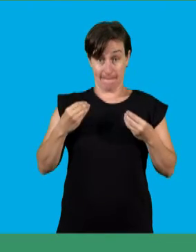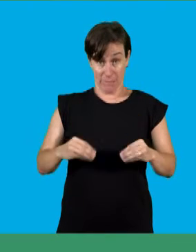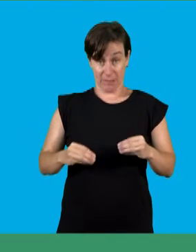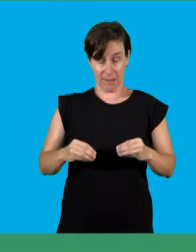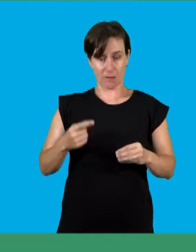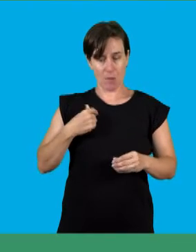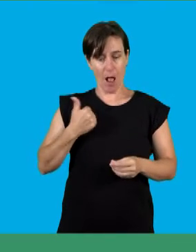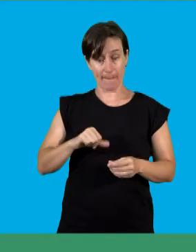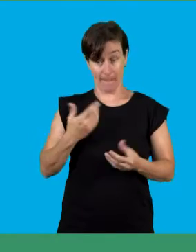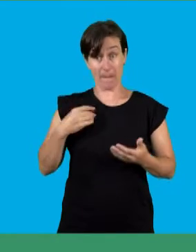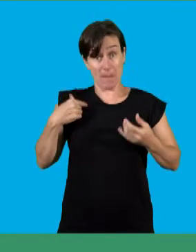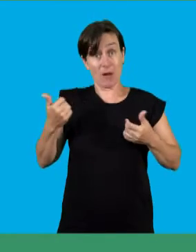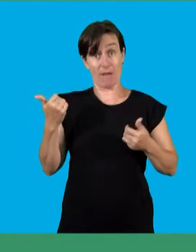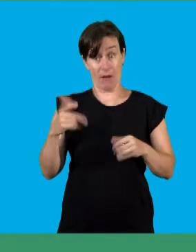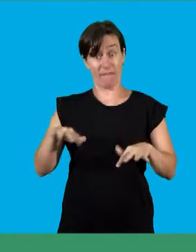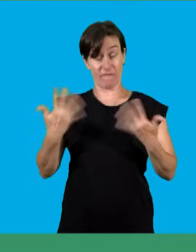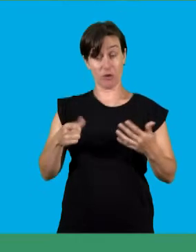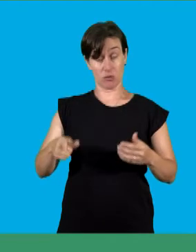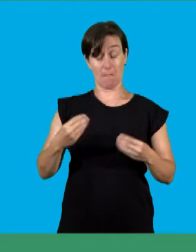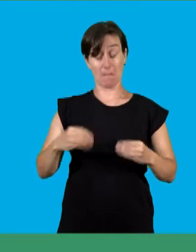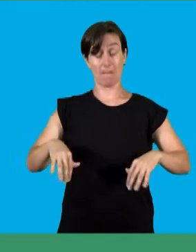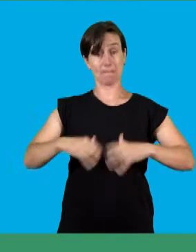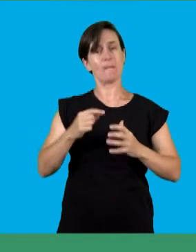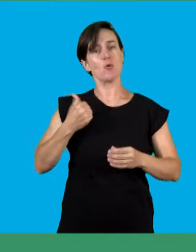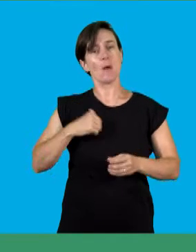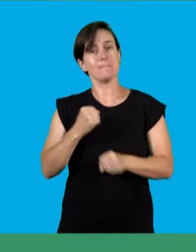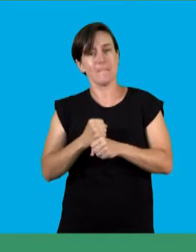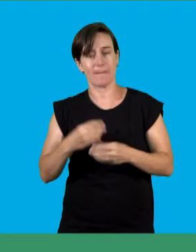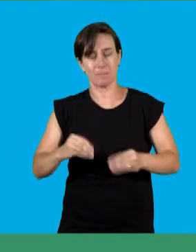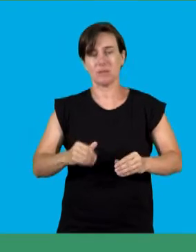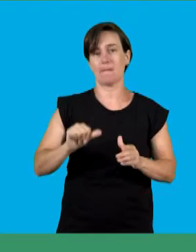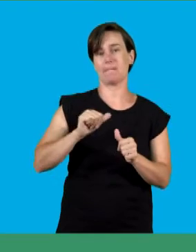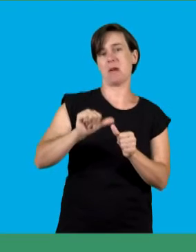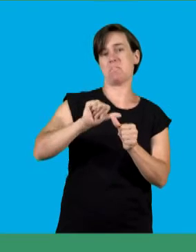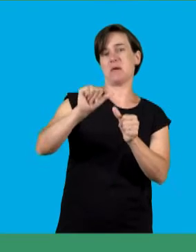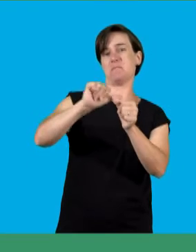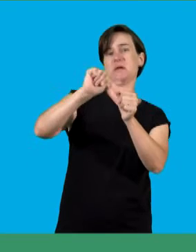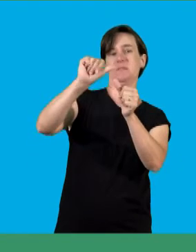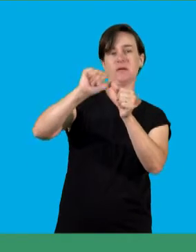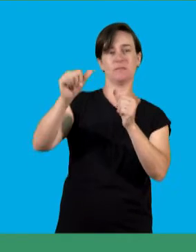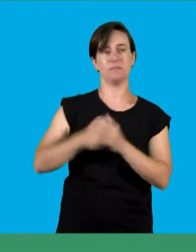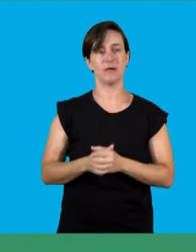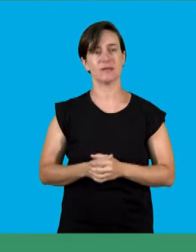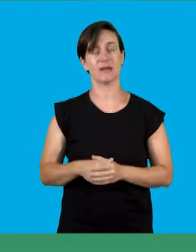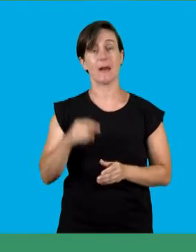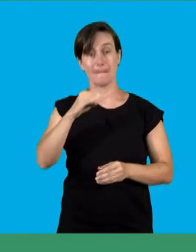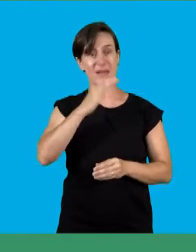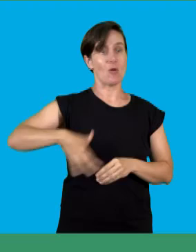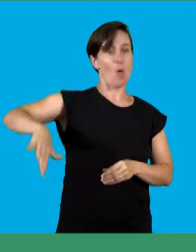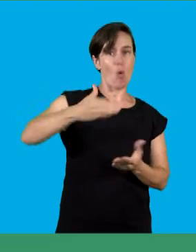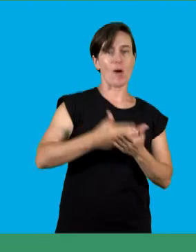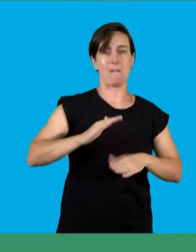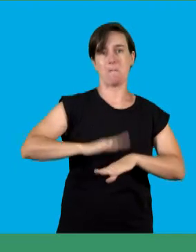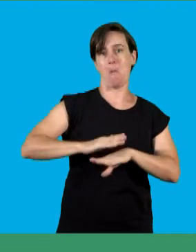current operations of a business and can contribute to greater profitability. So this is everybody's,